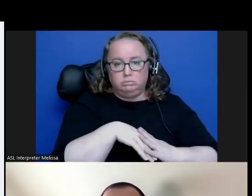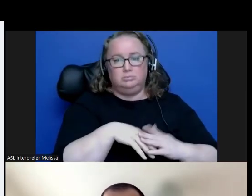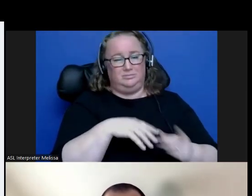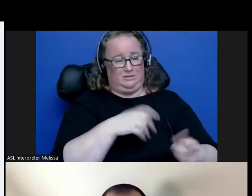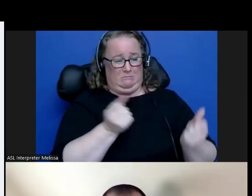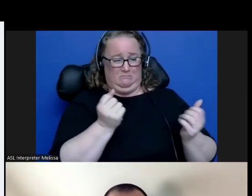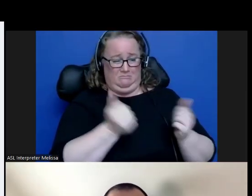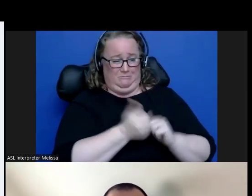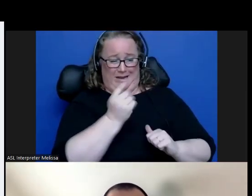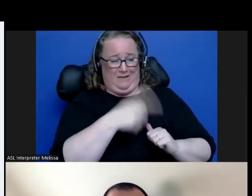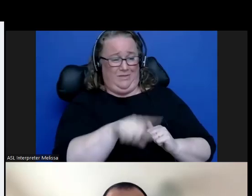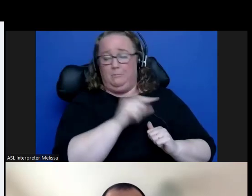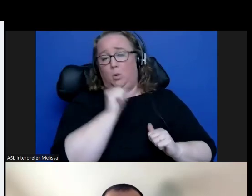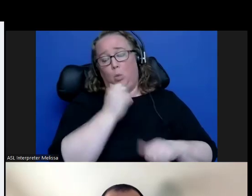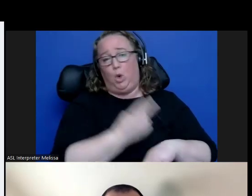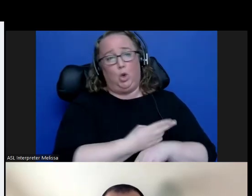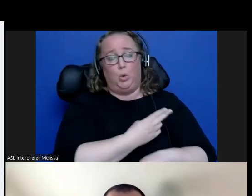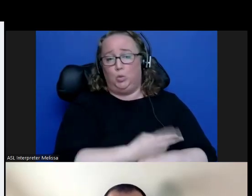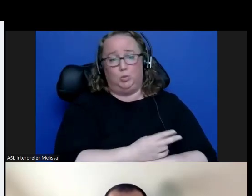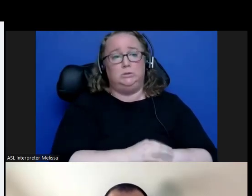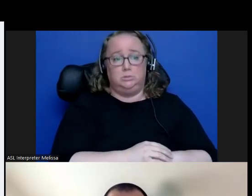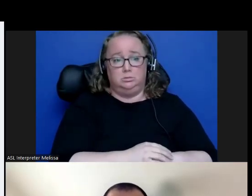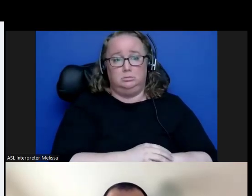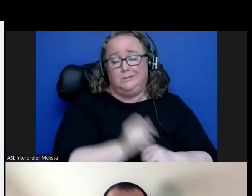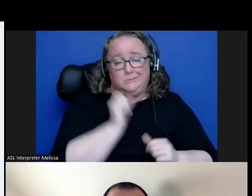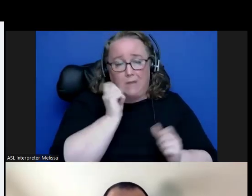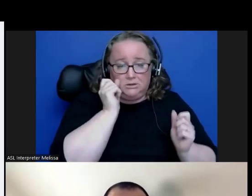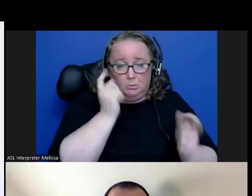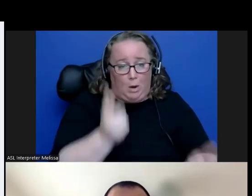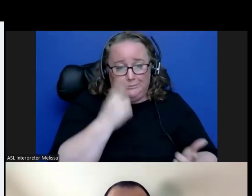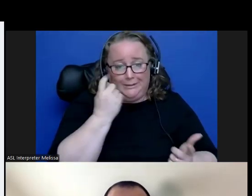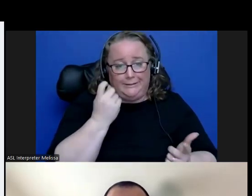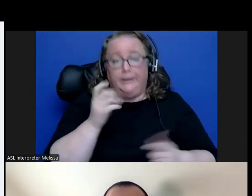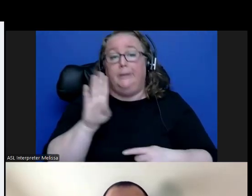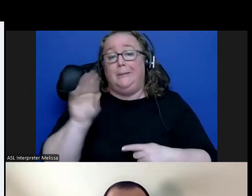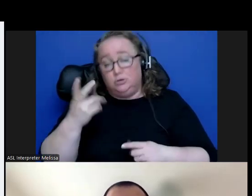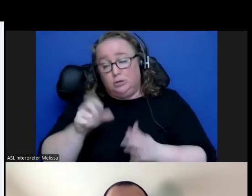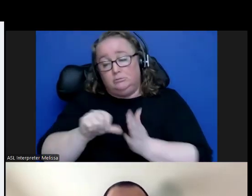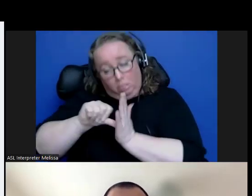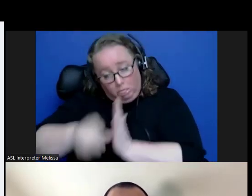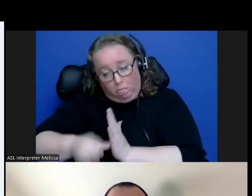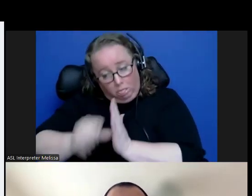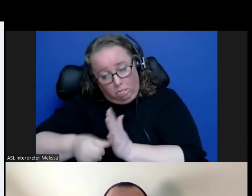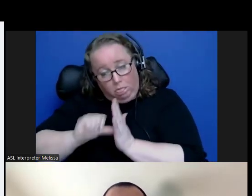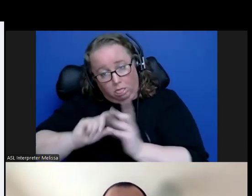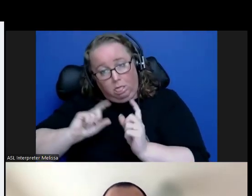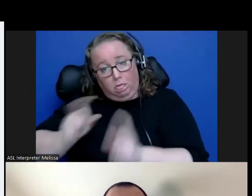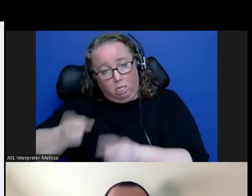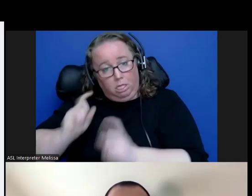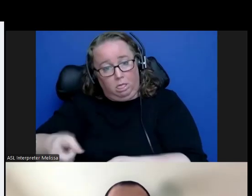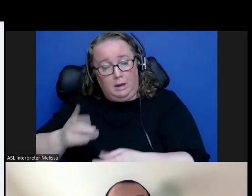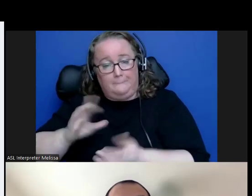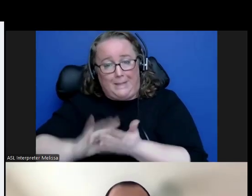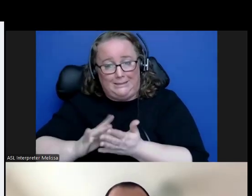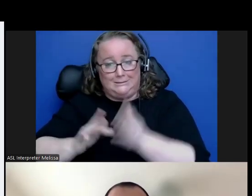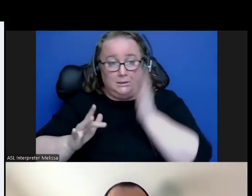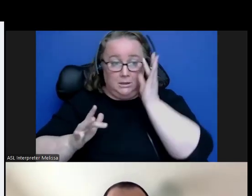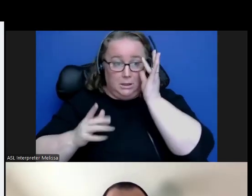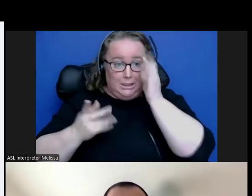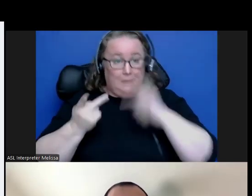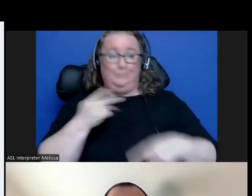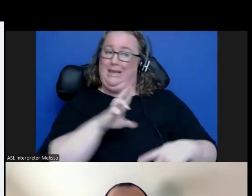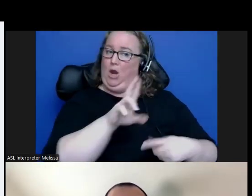underutilized. Probably unsurprisingly, given Bridgewater's emphasis on medication, PRN medication is almost always